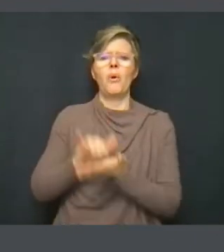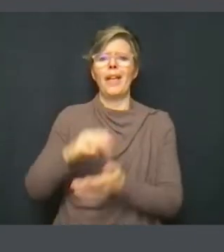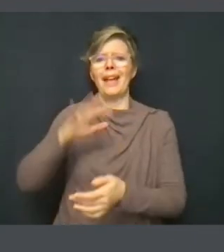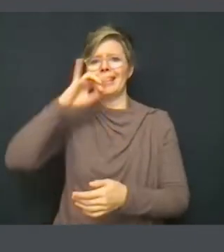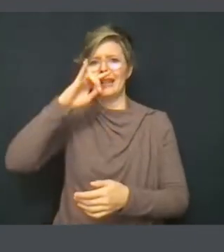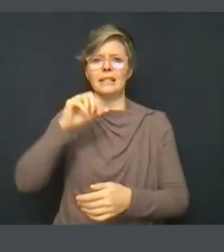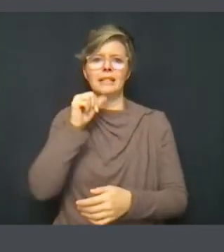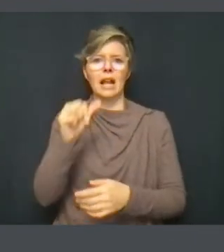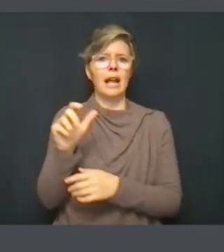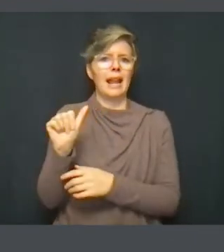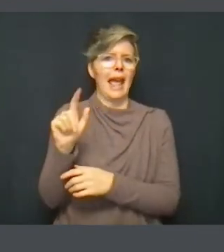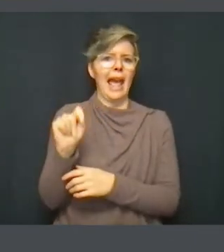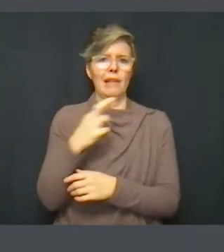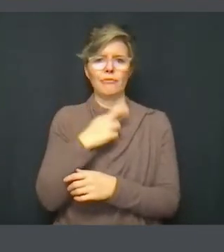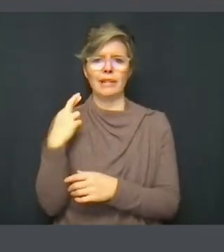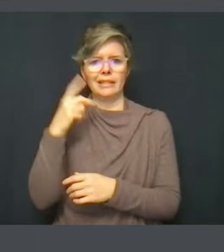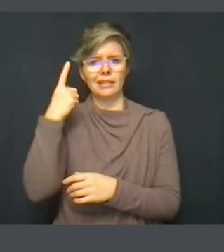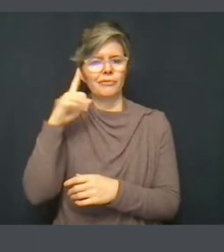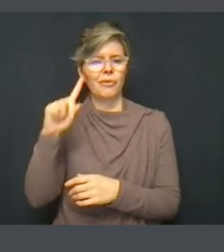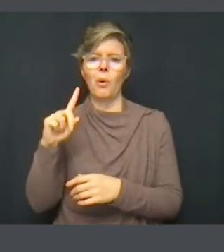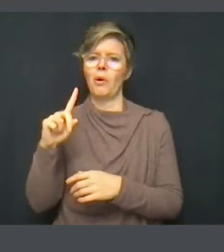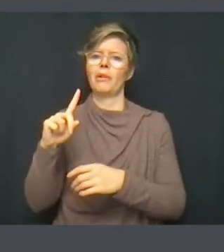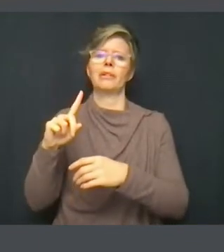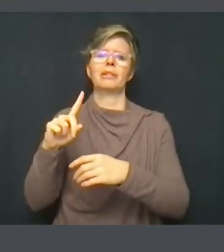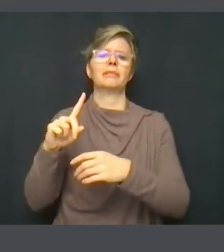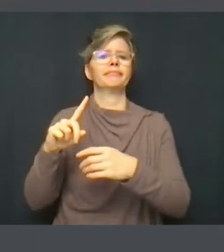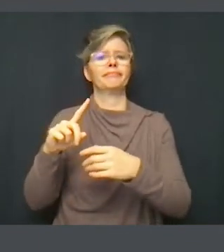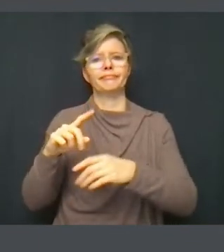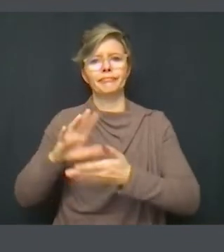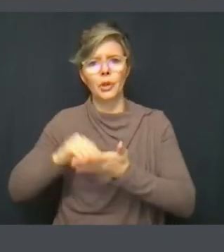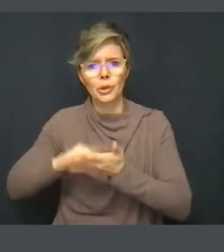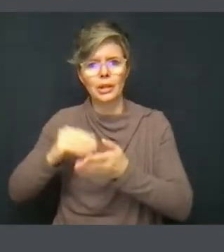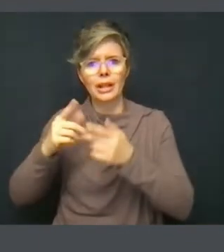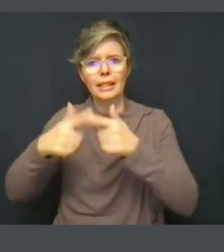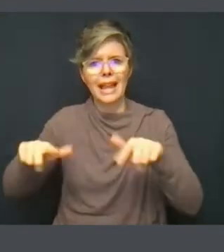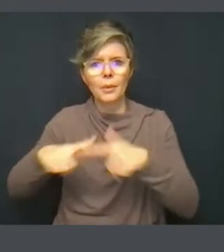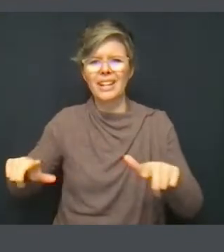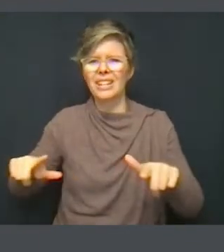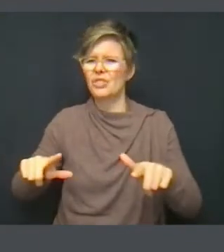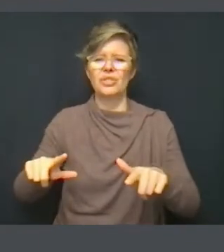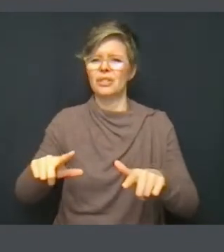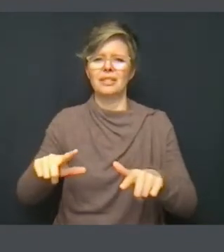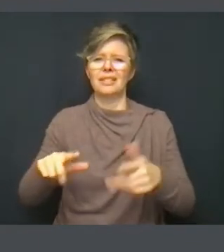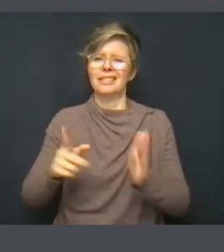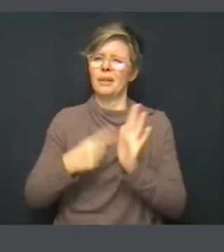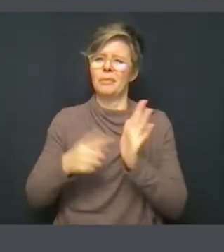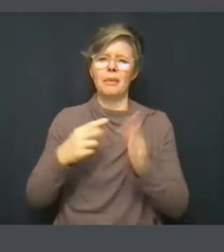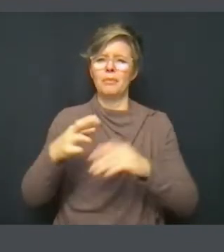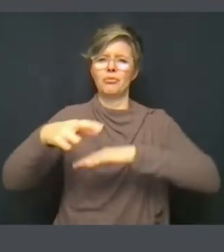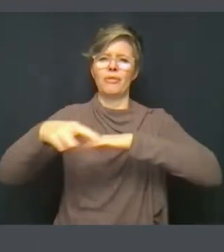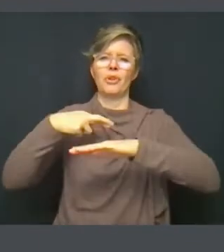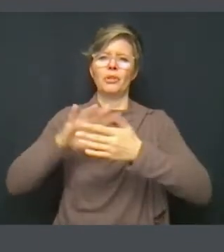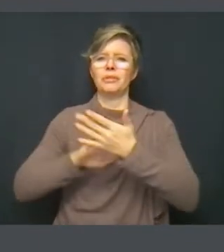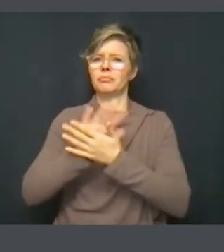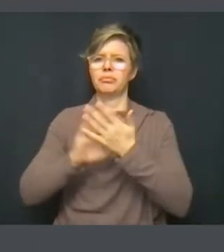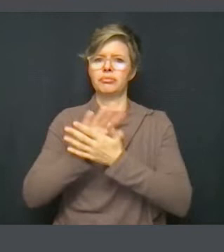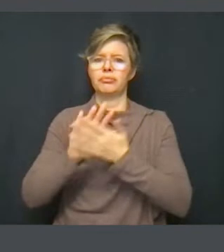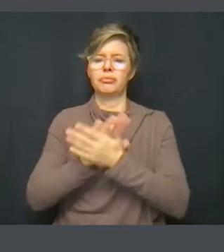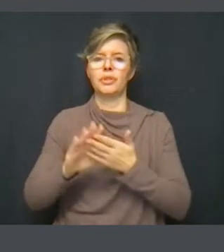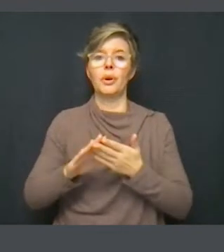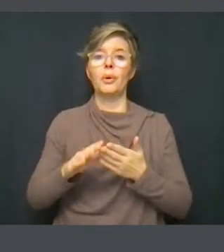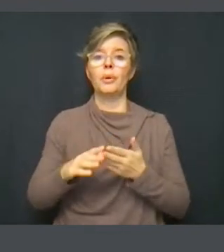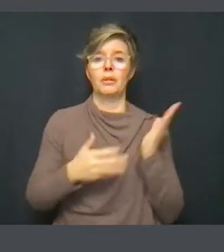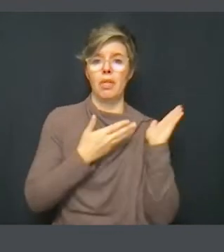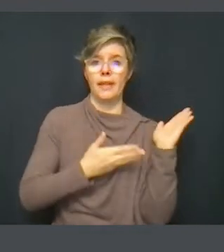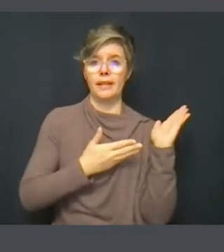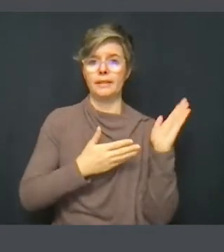good referral. This is not a kid we should be spending 2 to 3 hours in testing, right? So anyway, this is a screening tool. It is